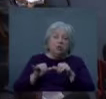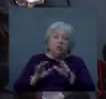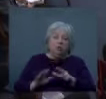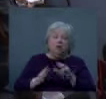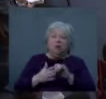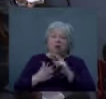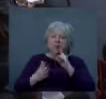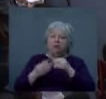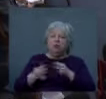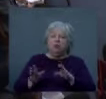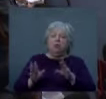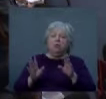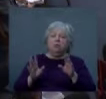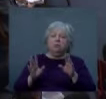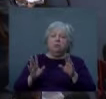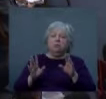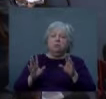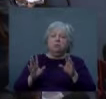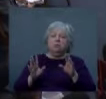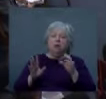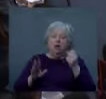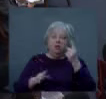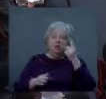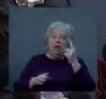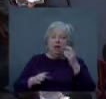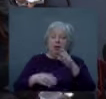knowledge. Can we please move towards a vote?